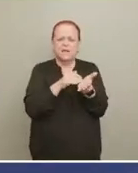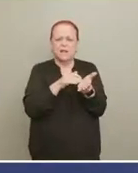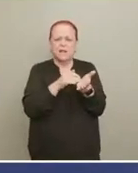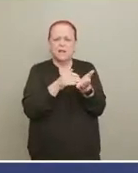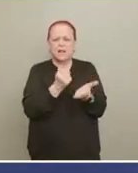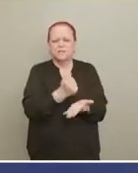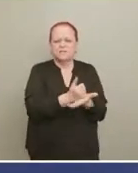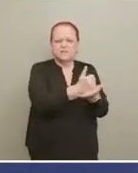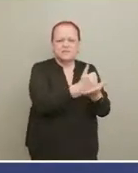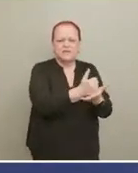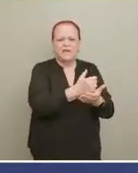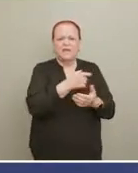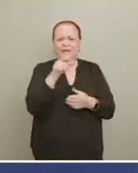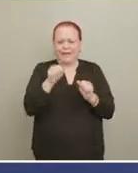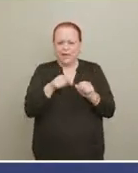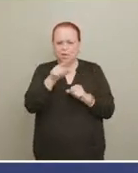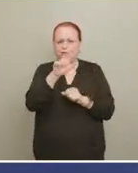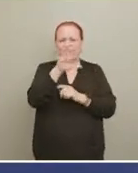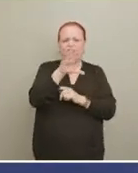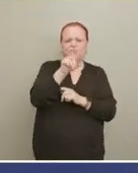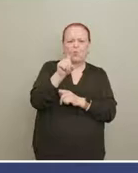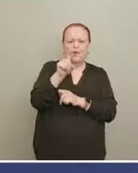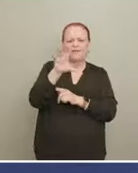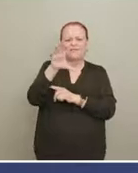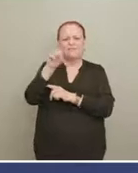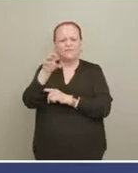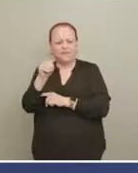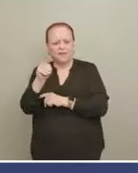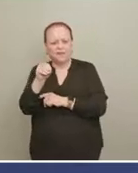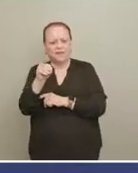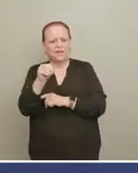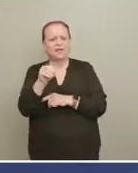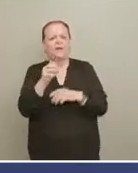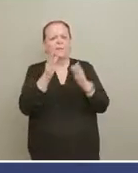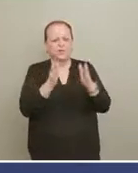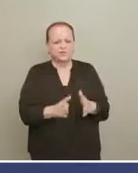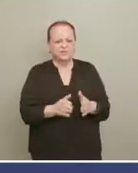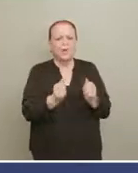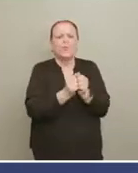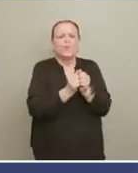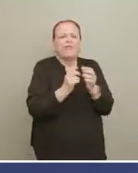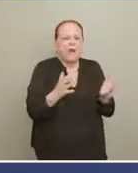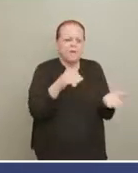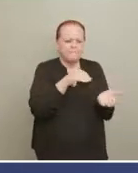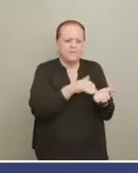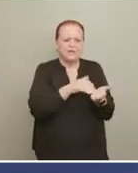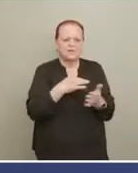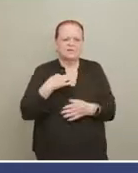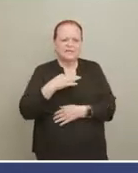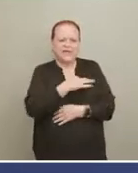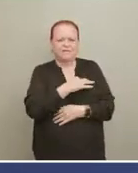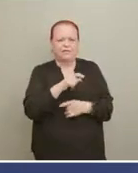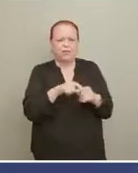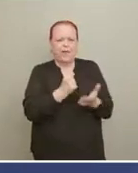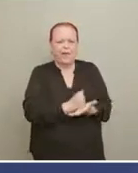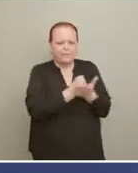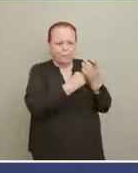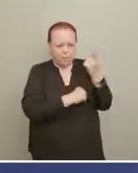you also 5150 an individual without the assistance of medical staff specifically to assist you?